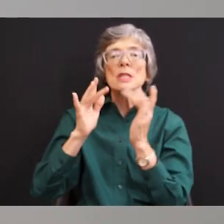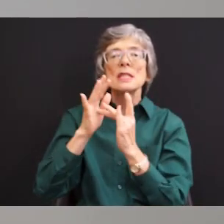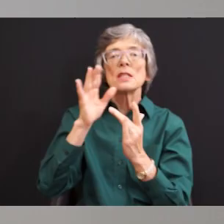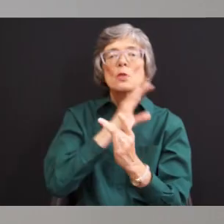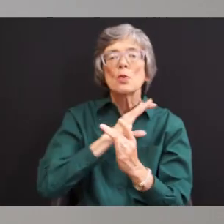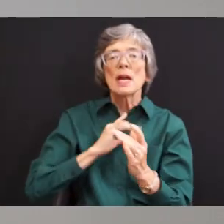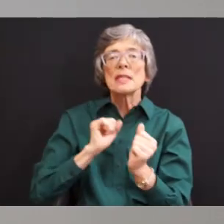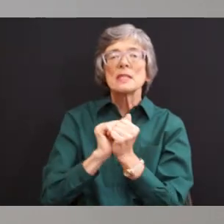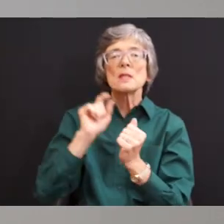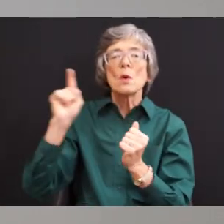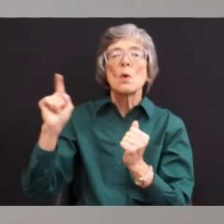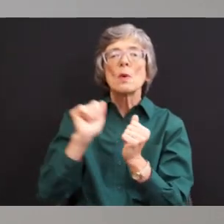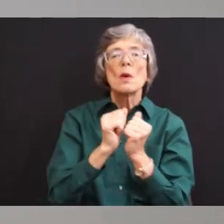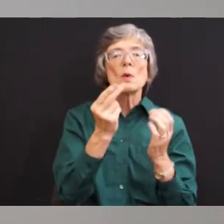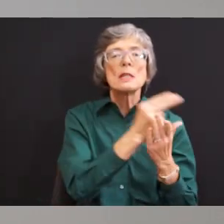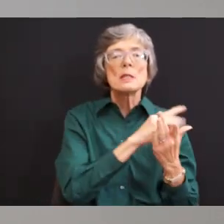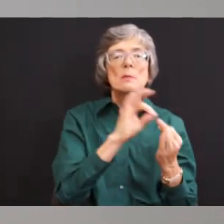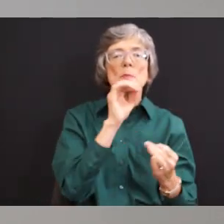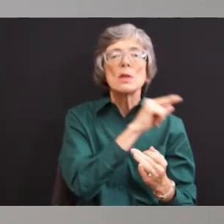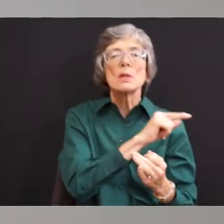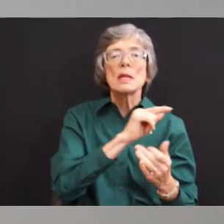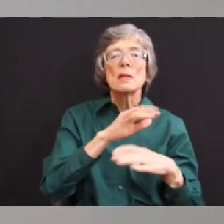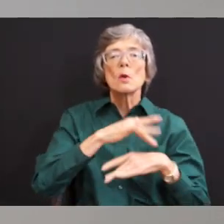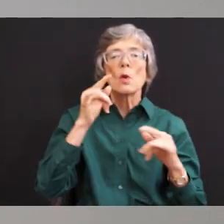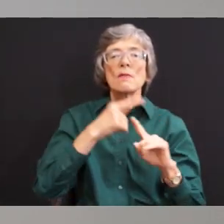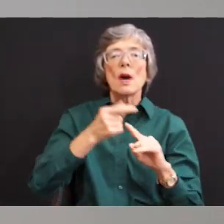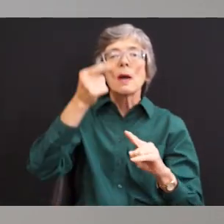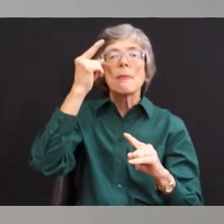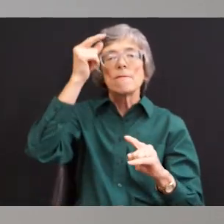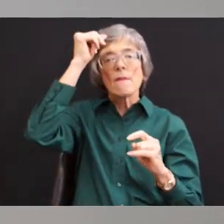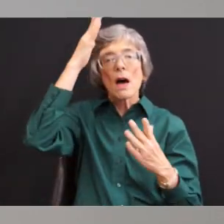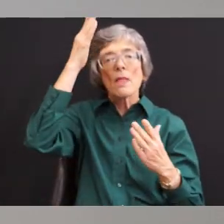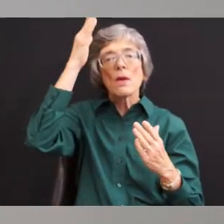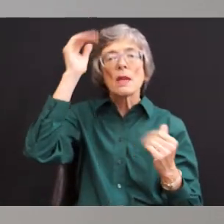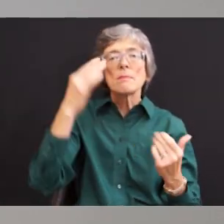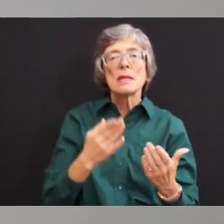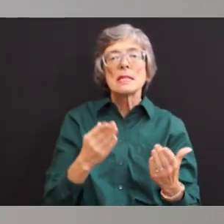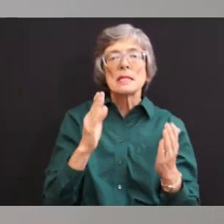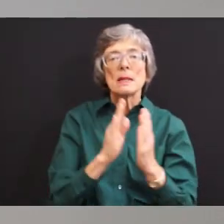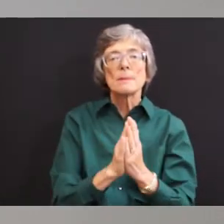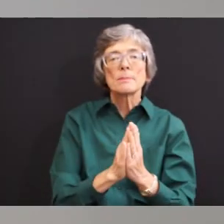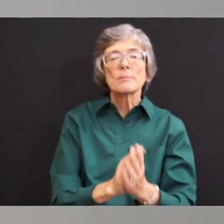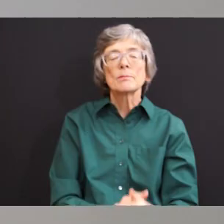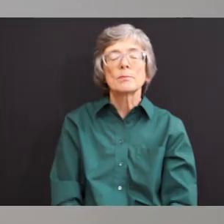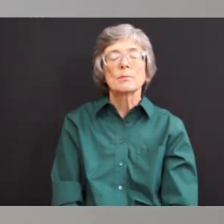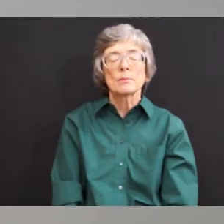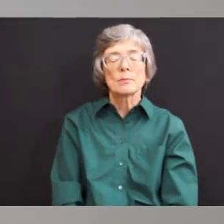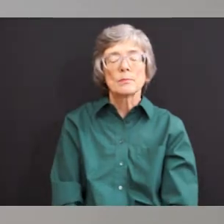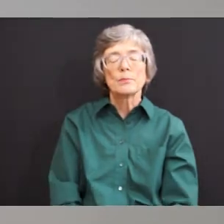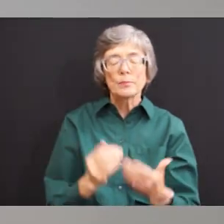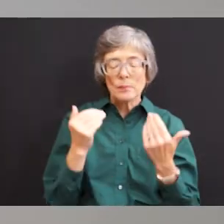Christ, with the Holy Spirit, in the glory of God the Father. Amen. Let us pray.